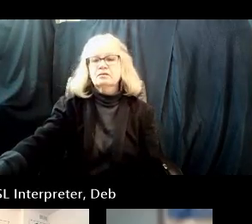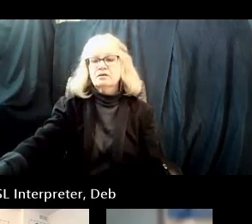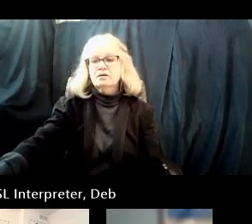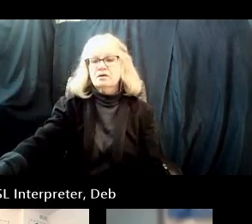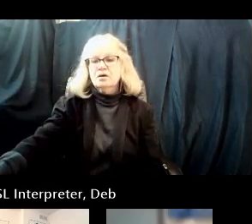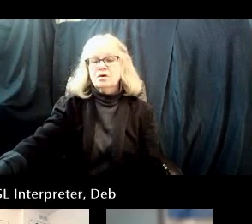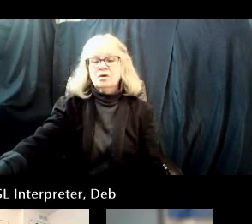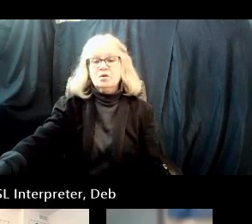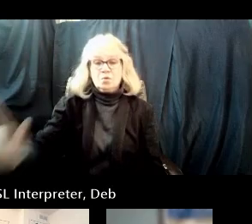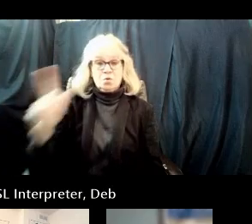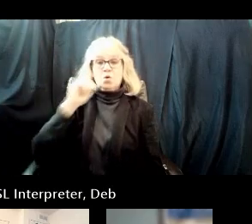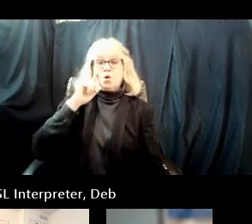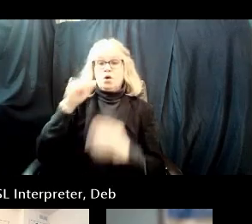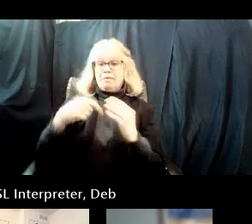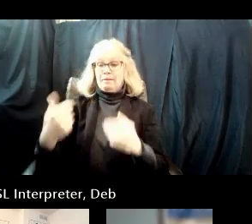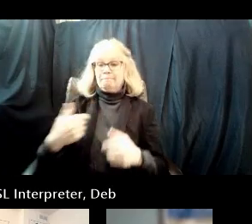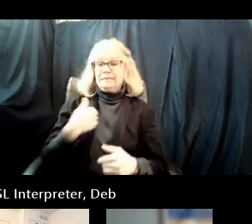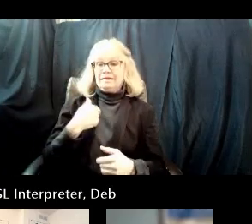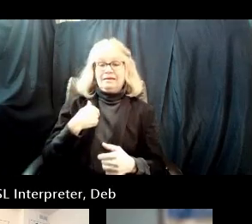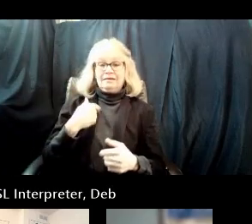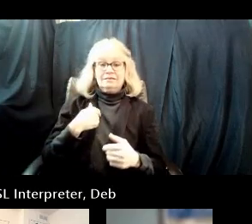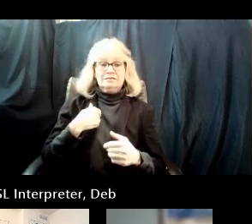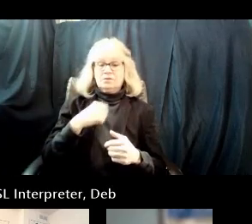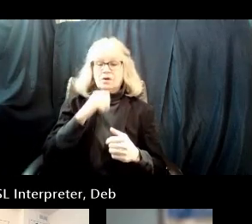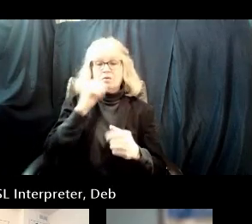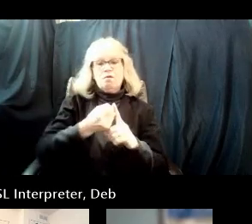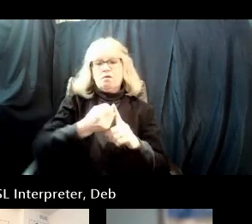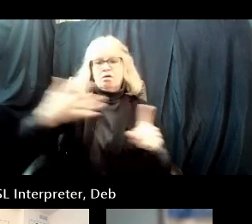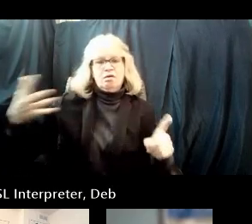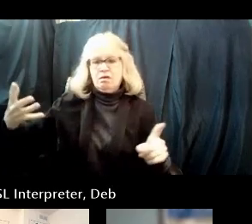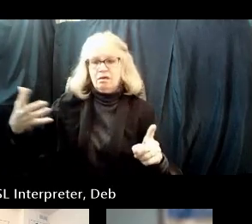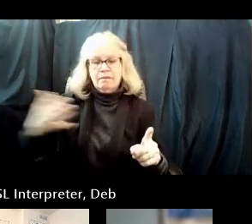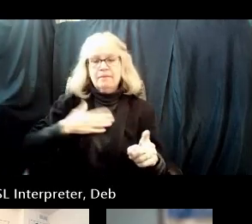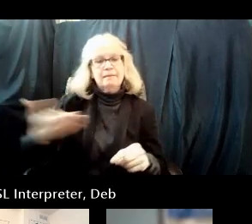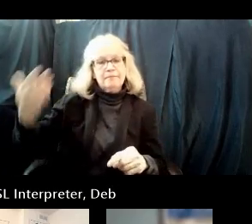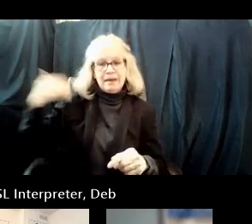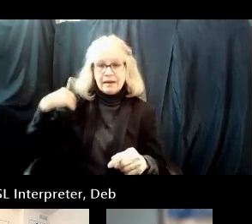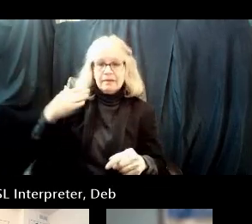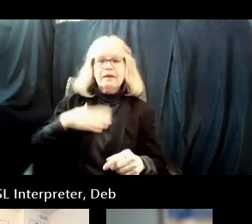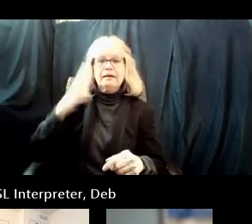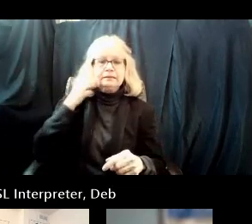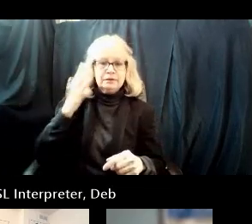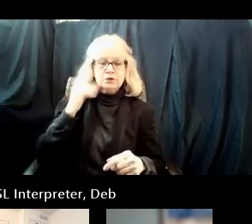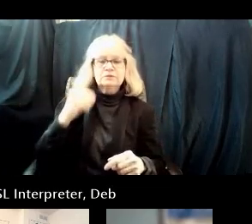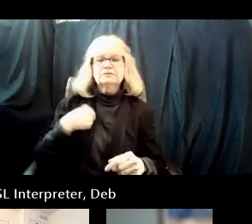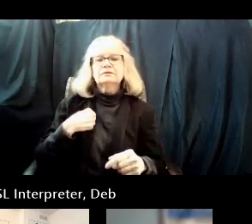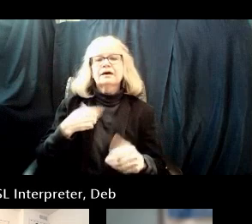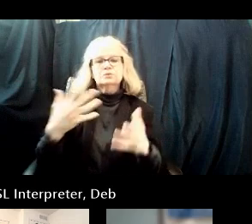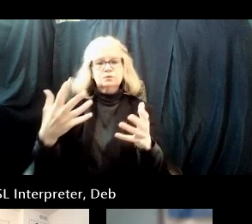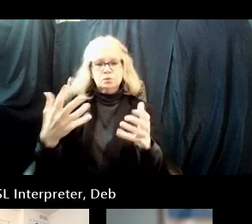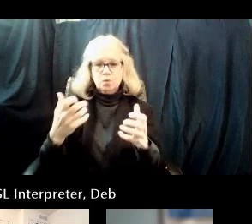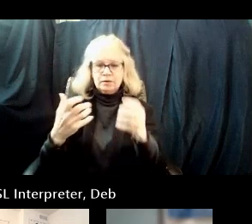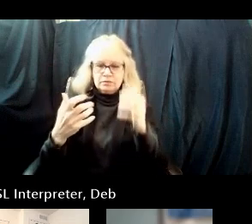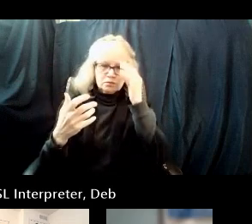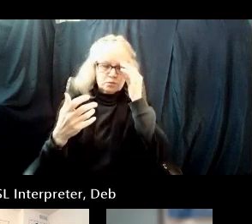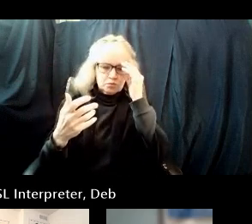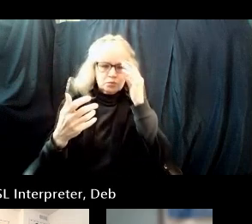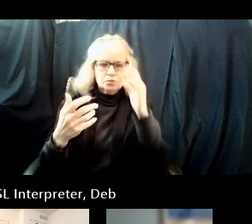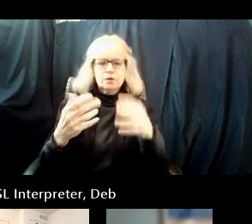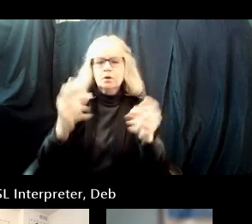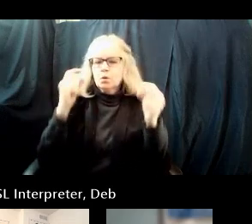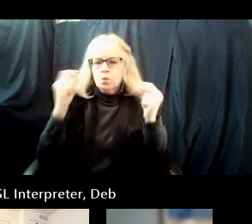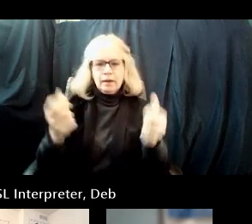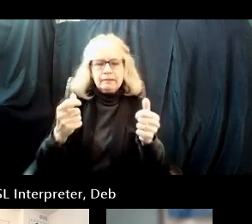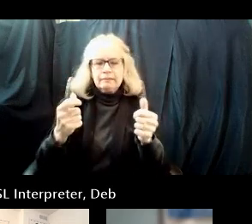about me, so I'm not going to go through any additional details about my past and my experiences. I just want to frame very